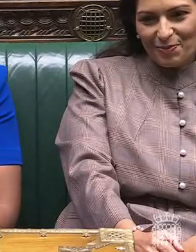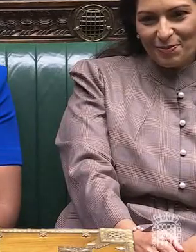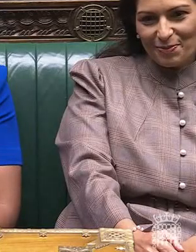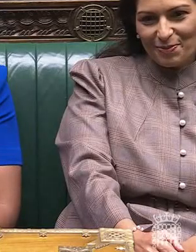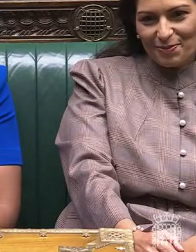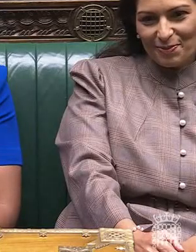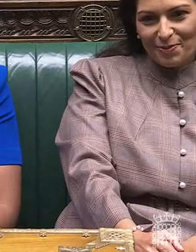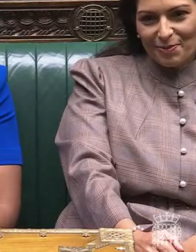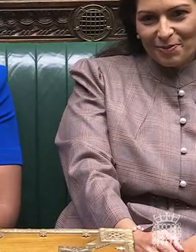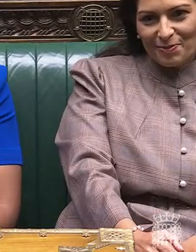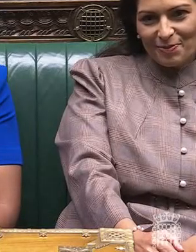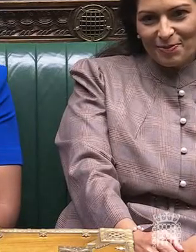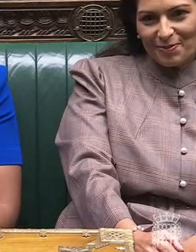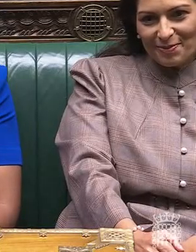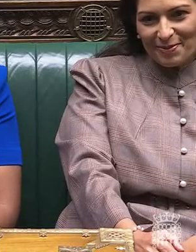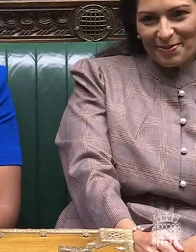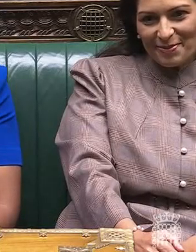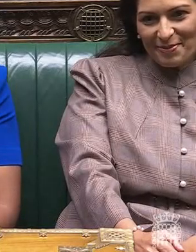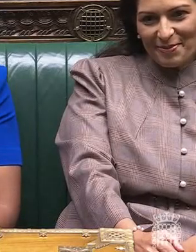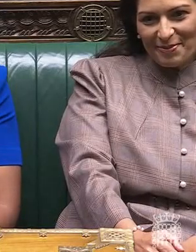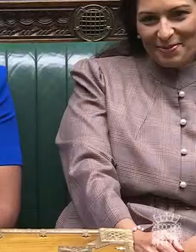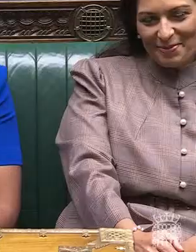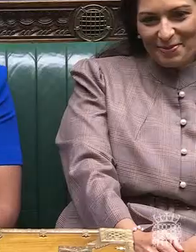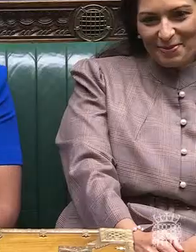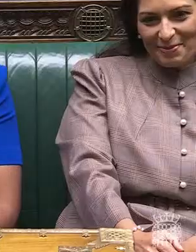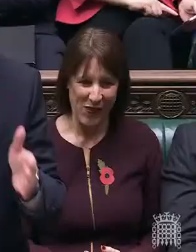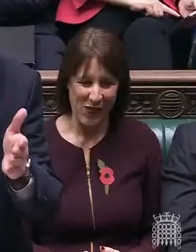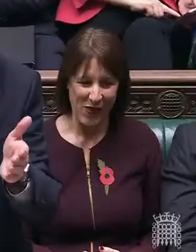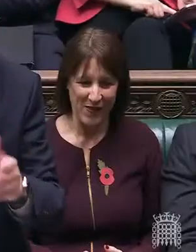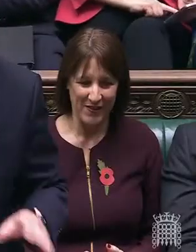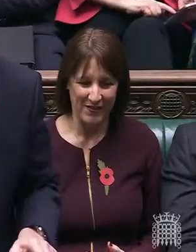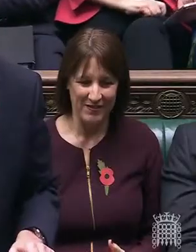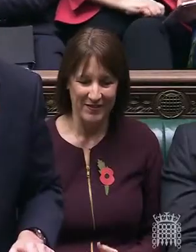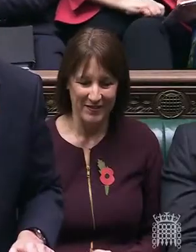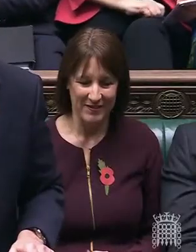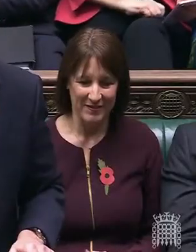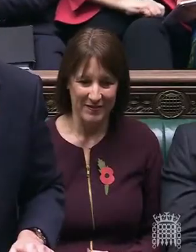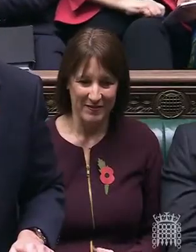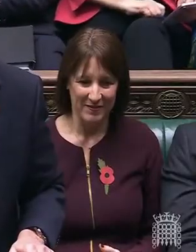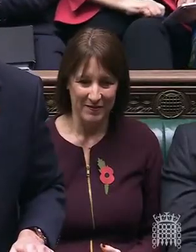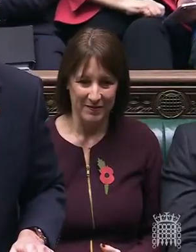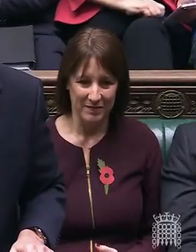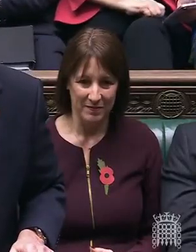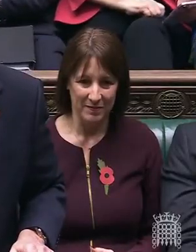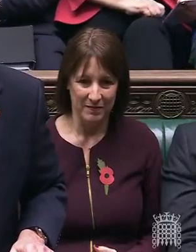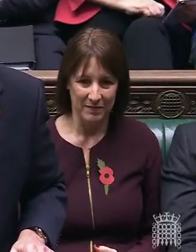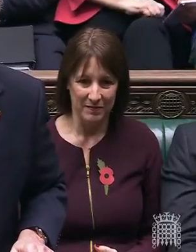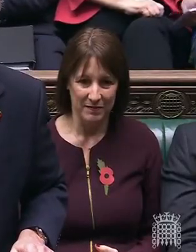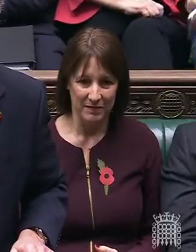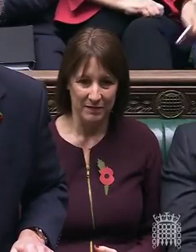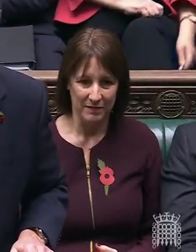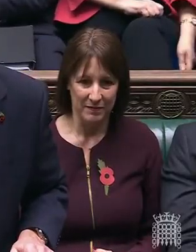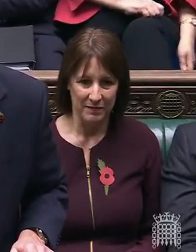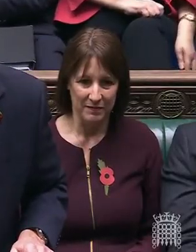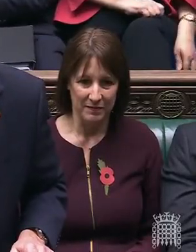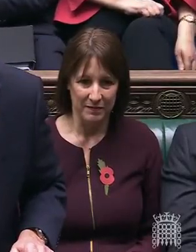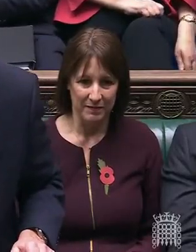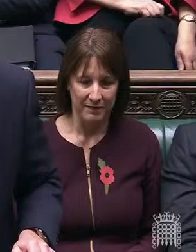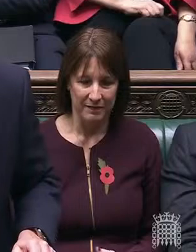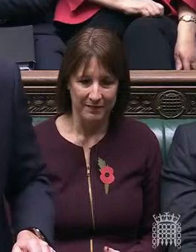my 4th Tory leader in 4.5 years. But I do look forward to working with her in the interests of the British